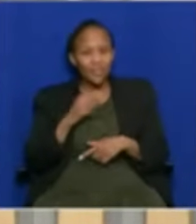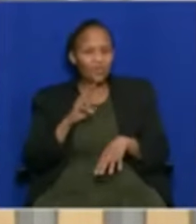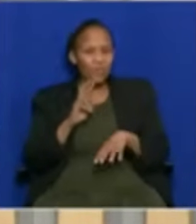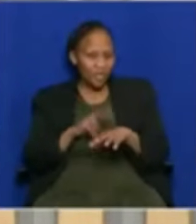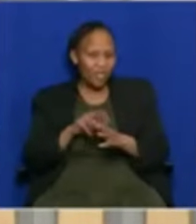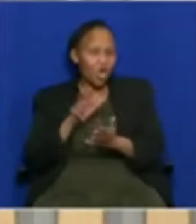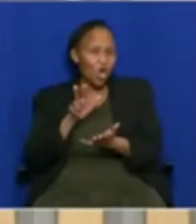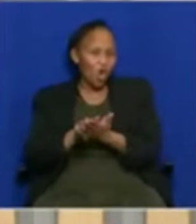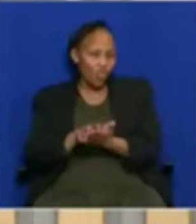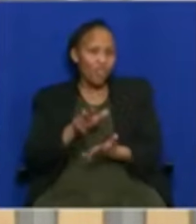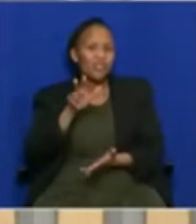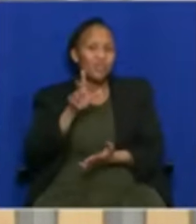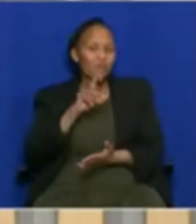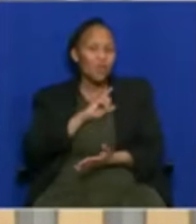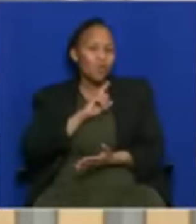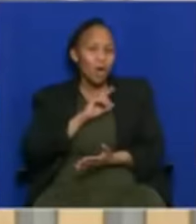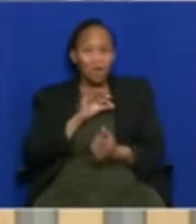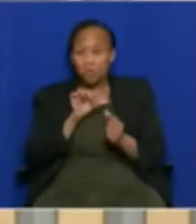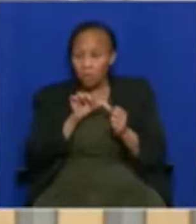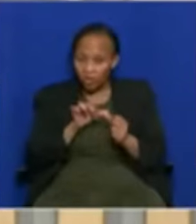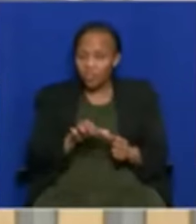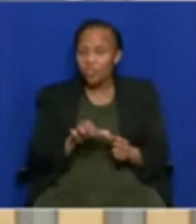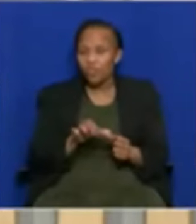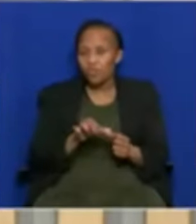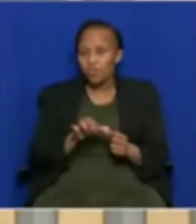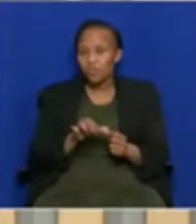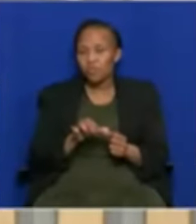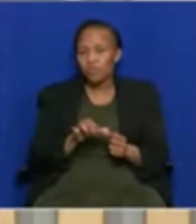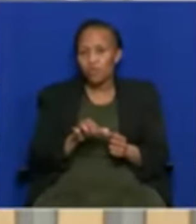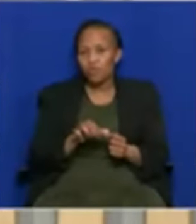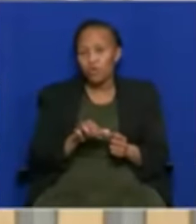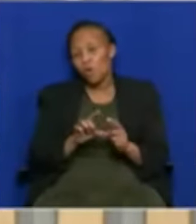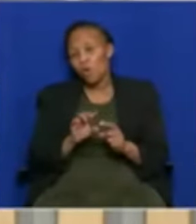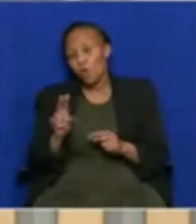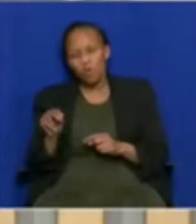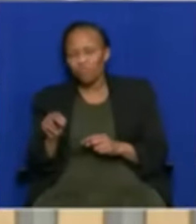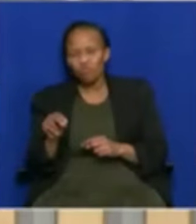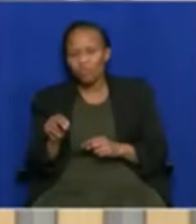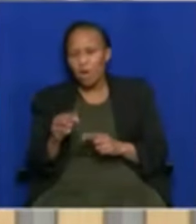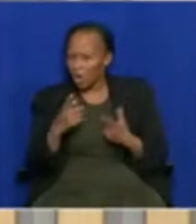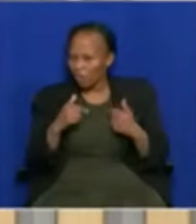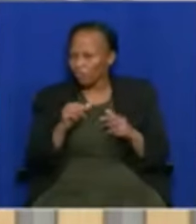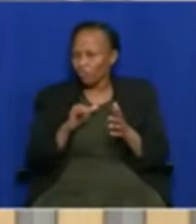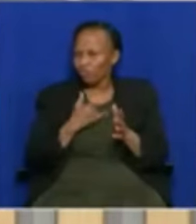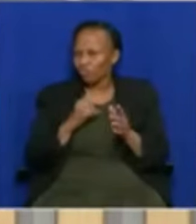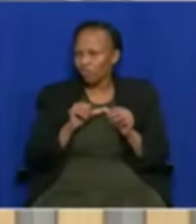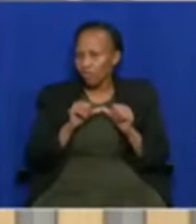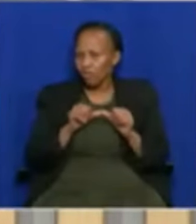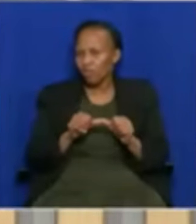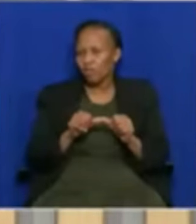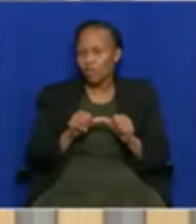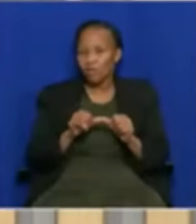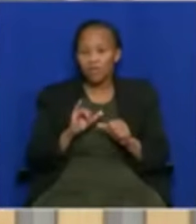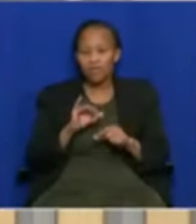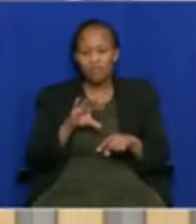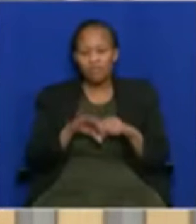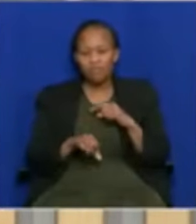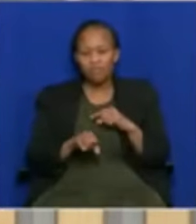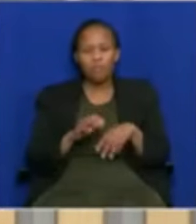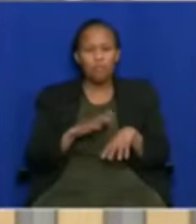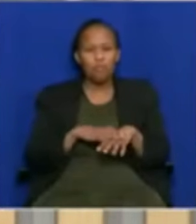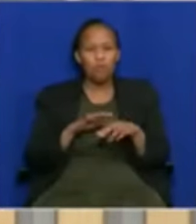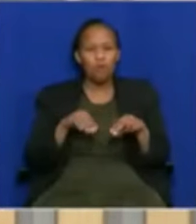continue, no. We continued. If something else came up where we found more corruption or we found more fraud, we continued with